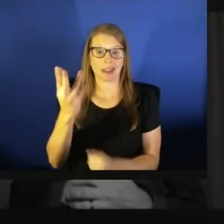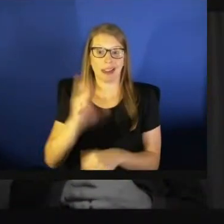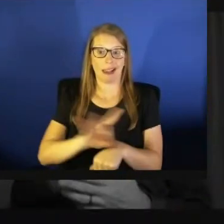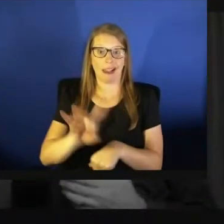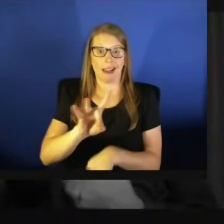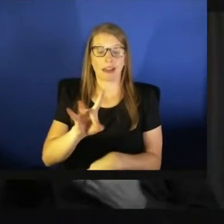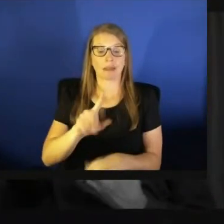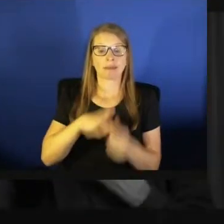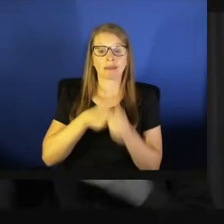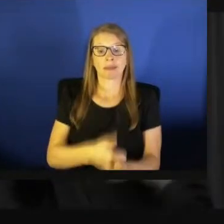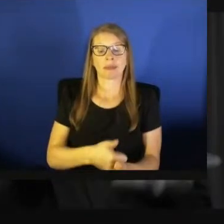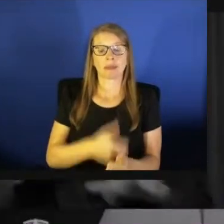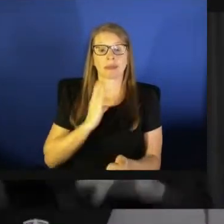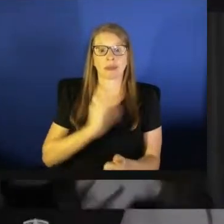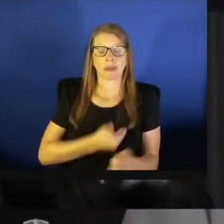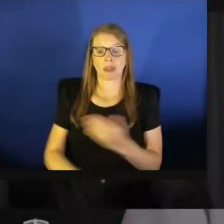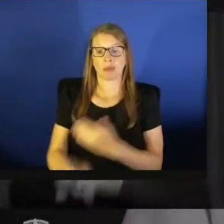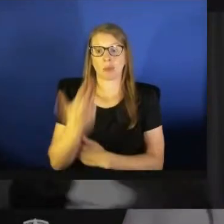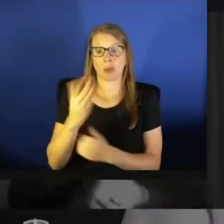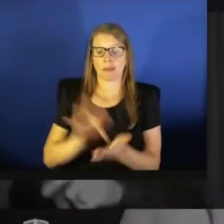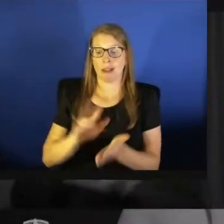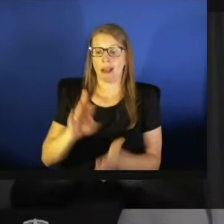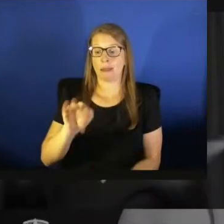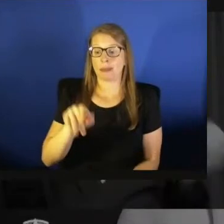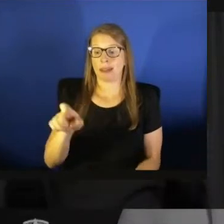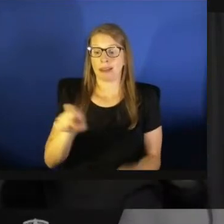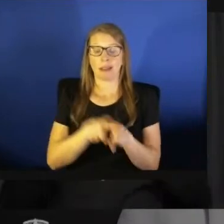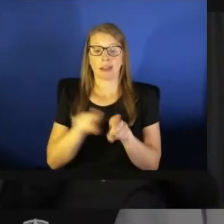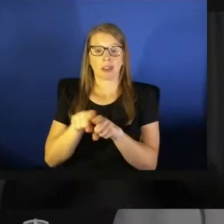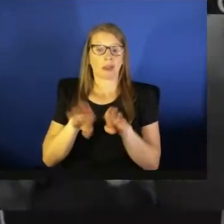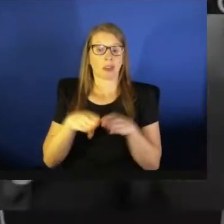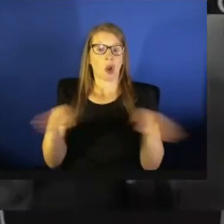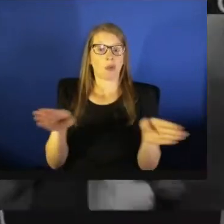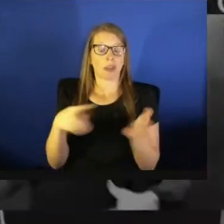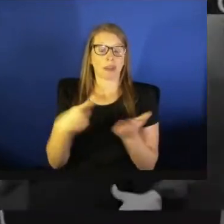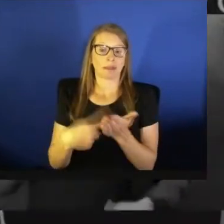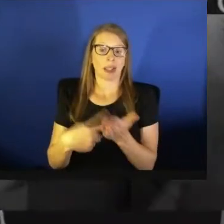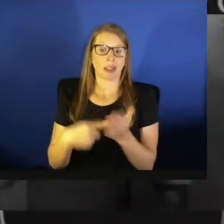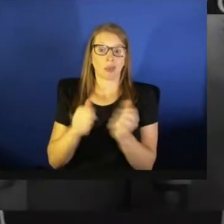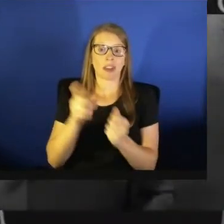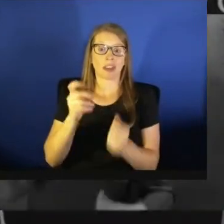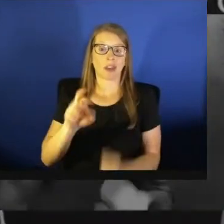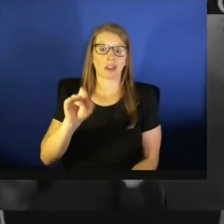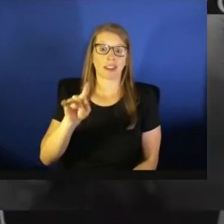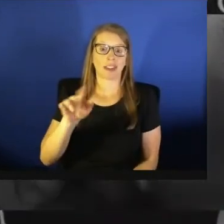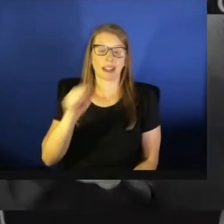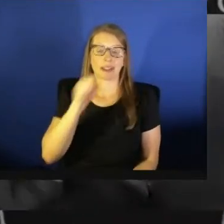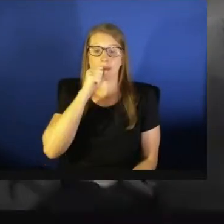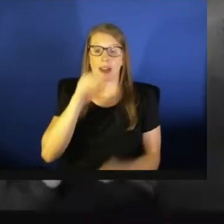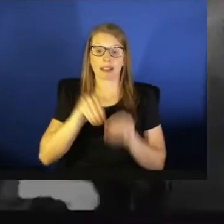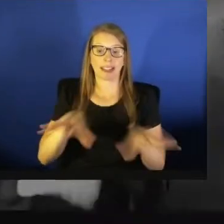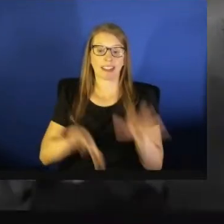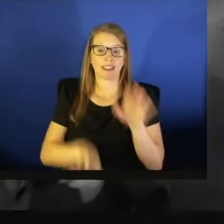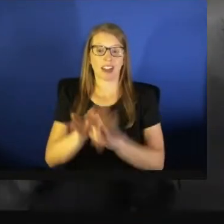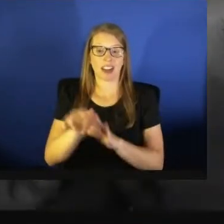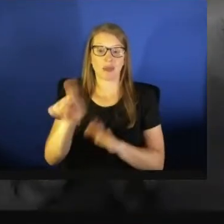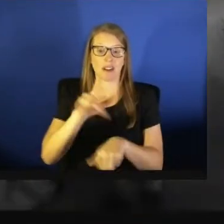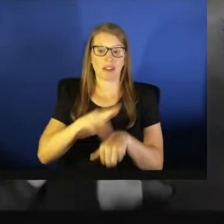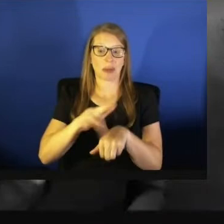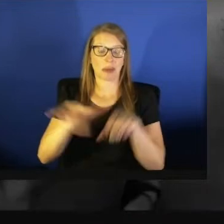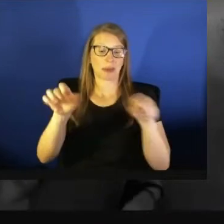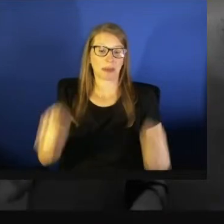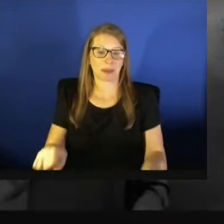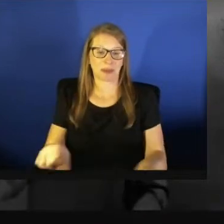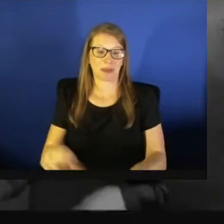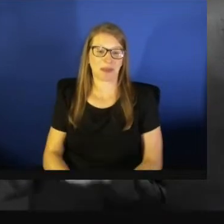Subscribe to our morning medical update and Open Mics with Dr. Stites podcasts. Now everywhere podcasts are available.